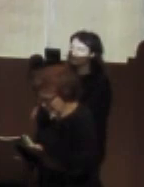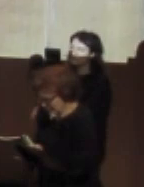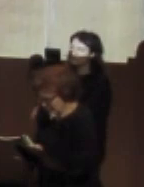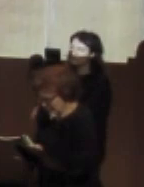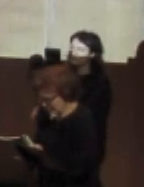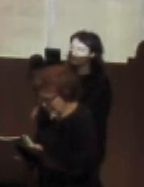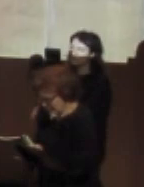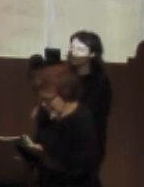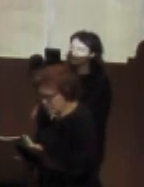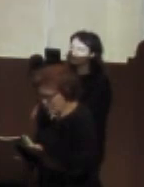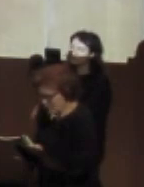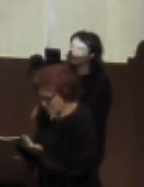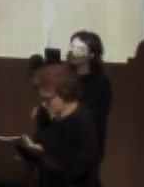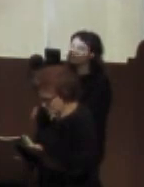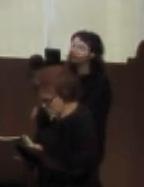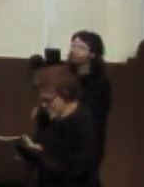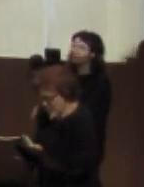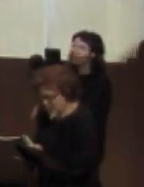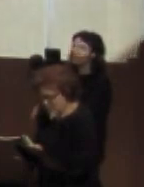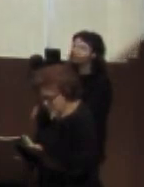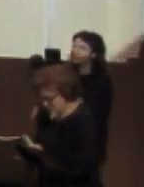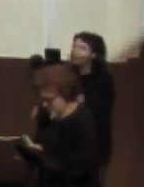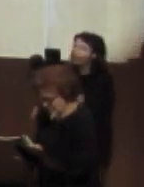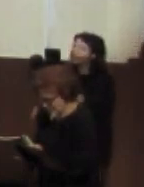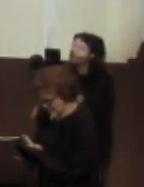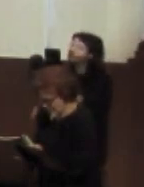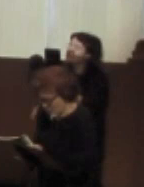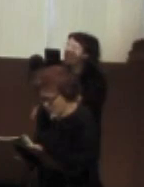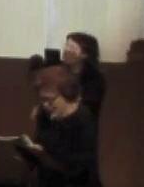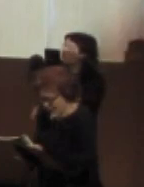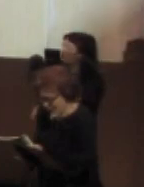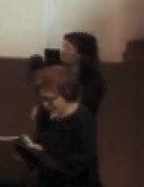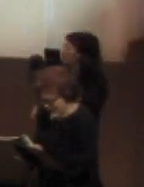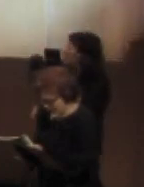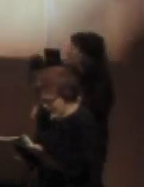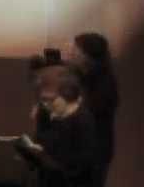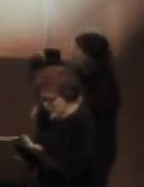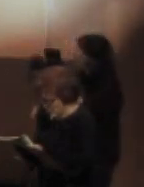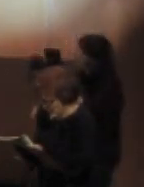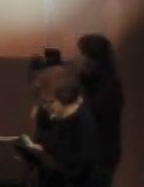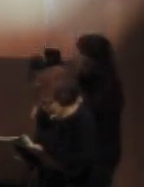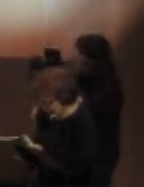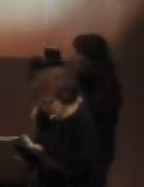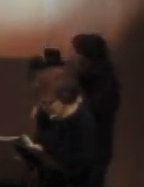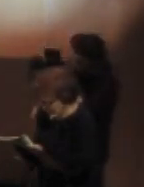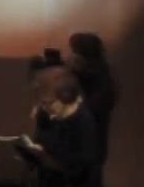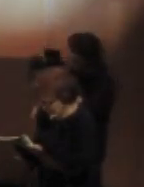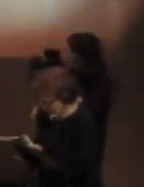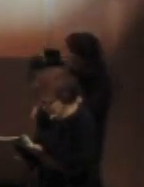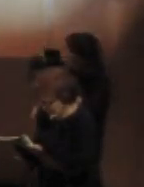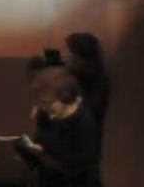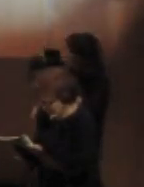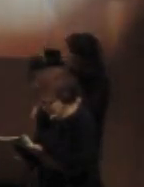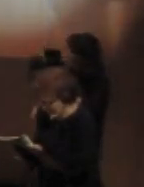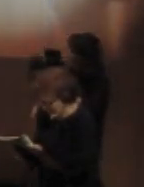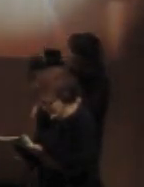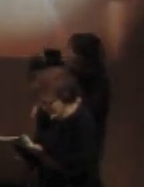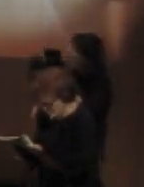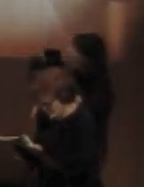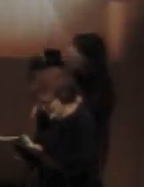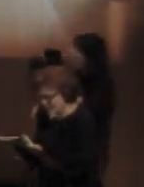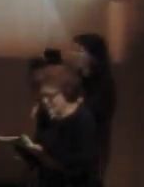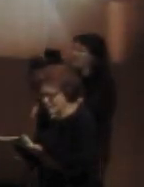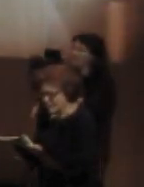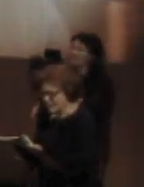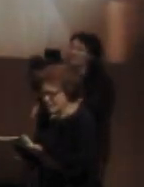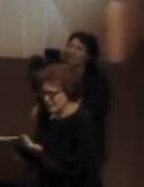we'll see and it goes back to its openings but goes on and on into a night revealing what are you talking about